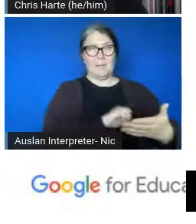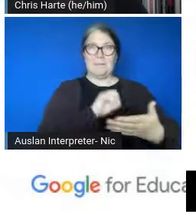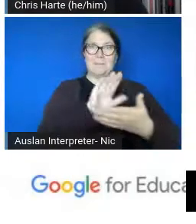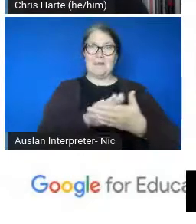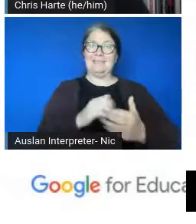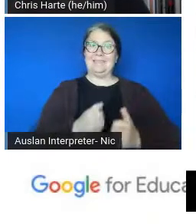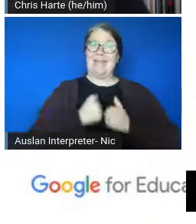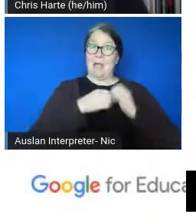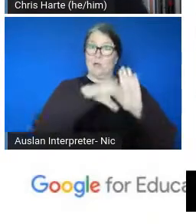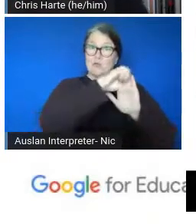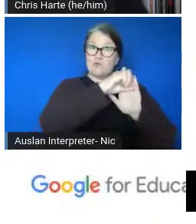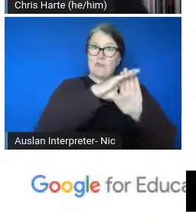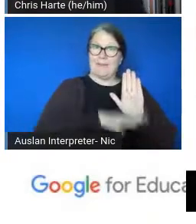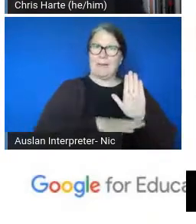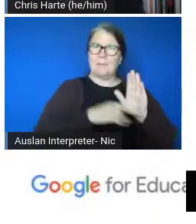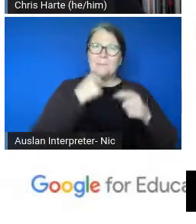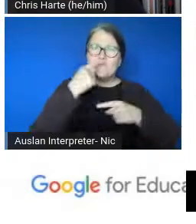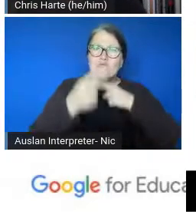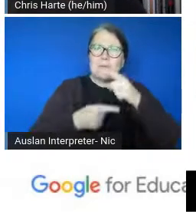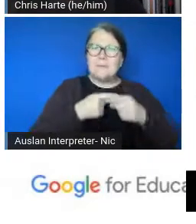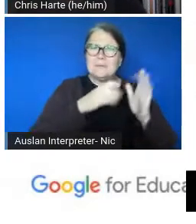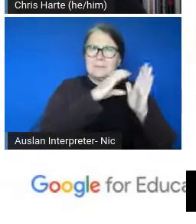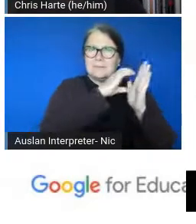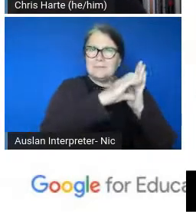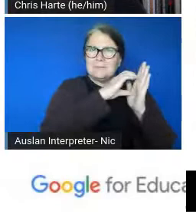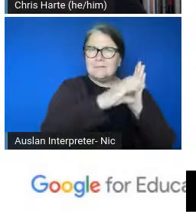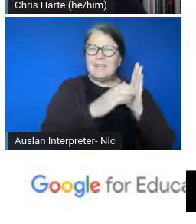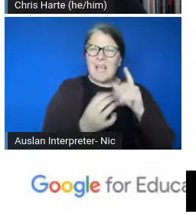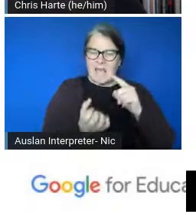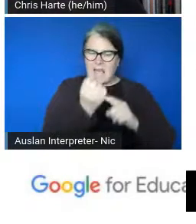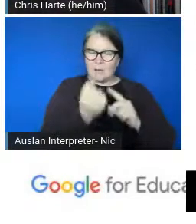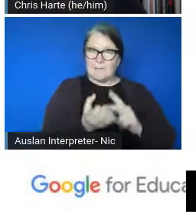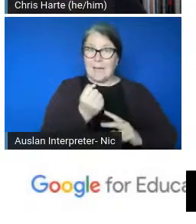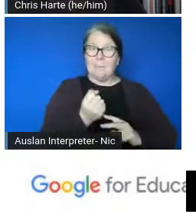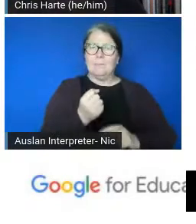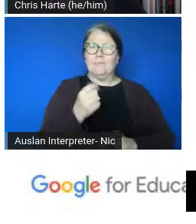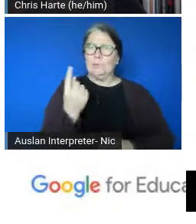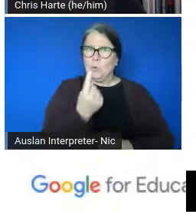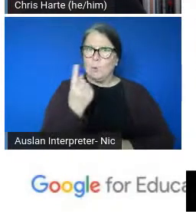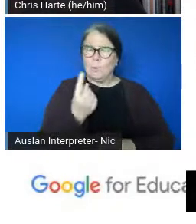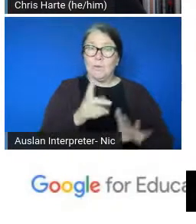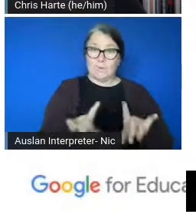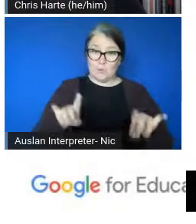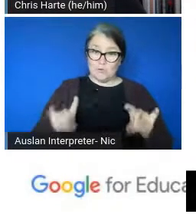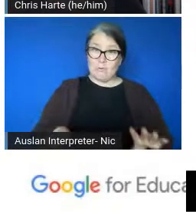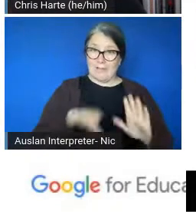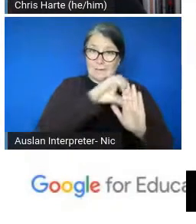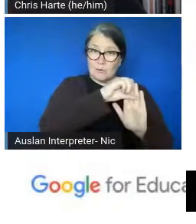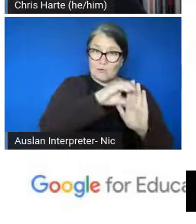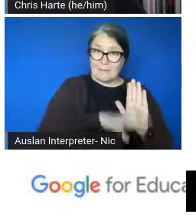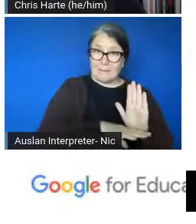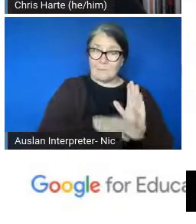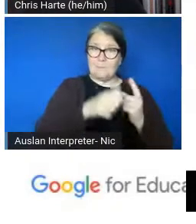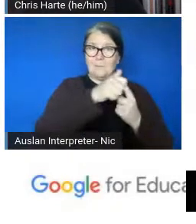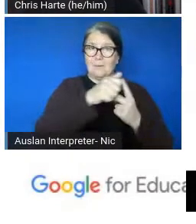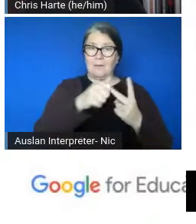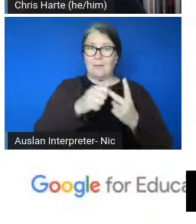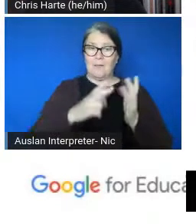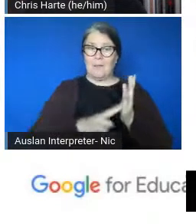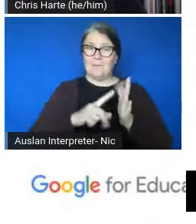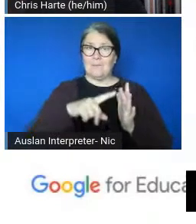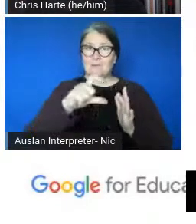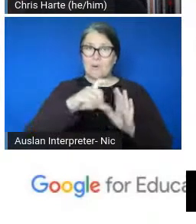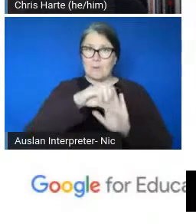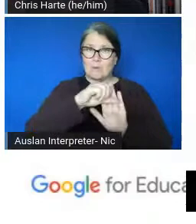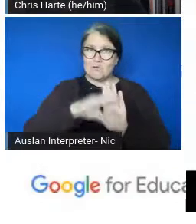descriptors and outcomes for the Australian curriculum, the Victorian curriculum, and a wonderful friend of mine, Chris Hopkins.